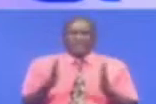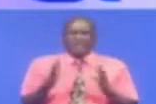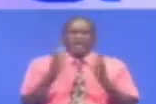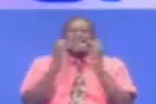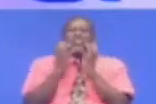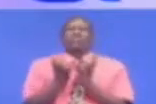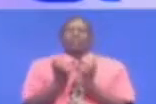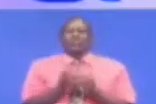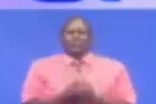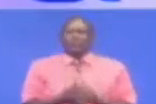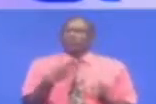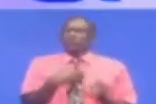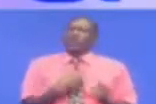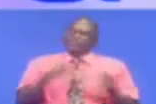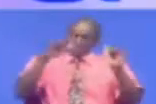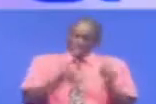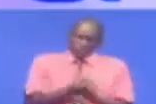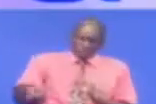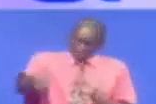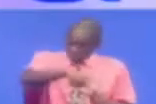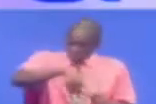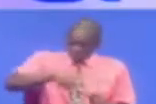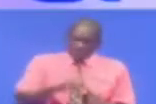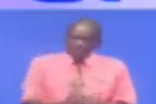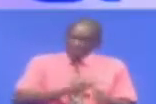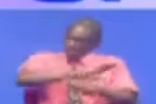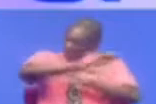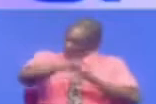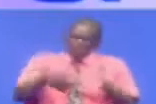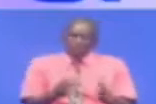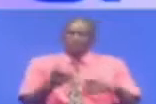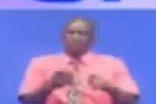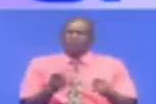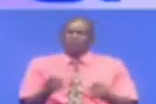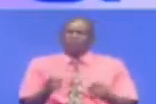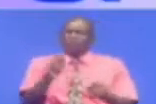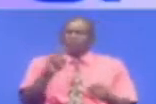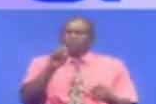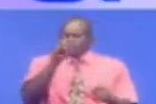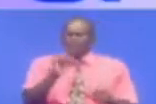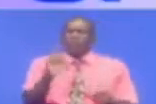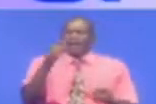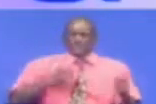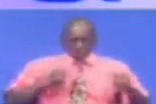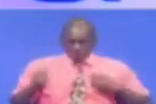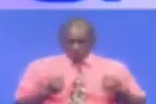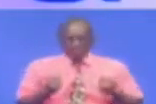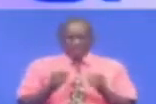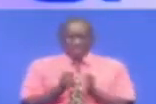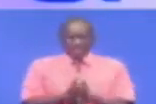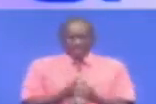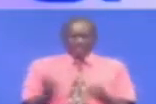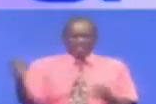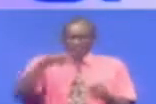Nyong'o, who has been with us all the way from Kusi 1 in Kigali. On such a day